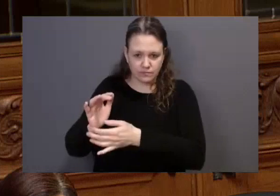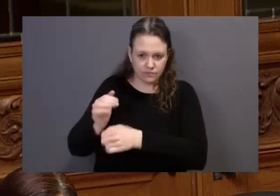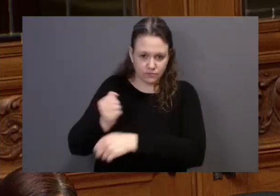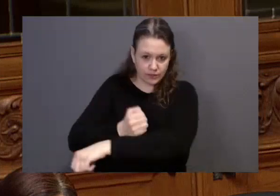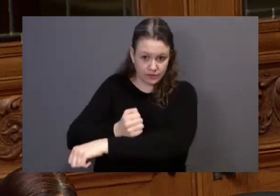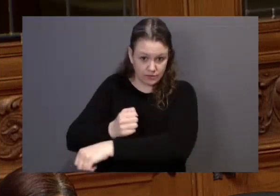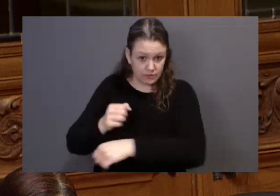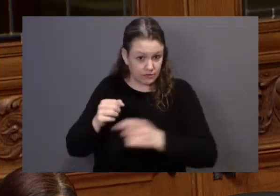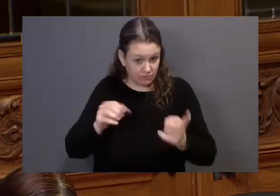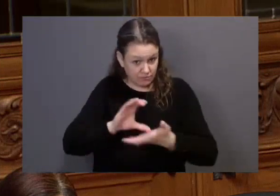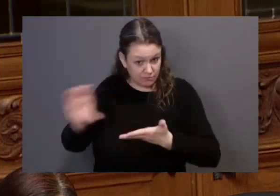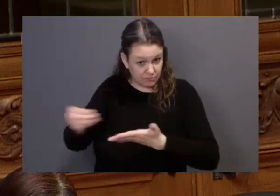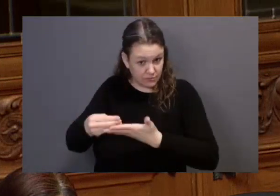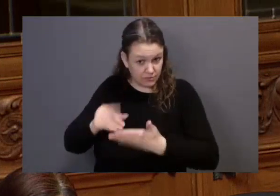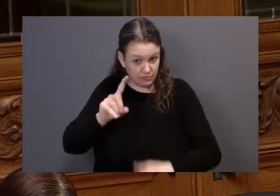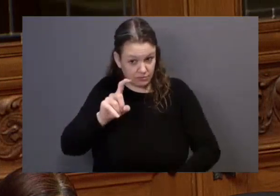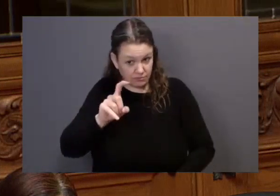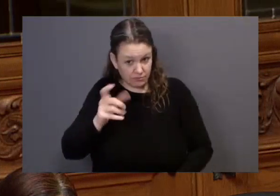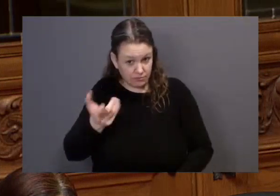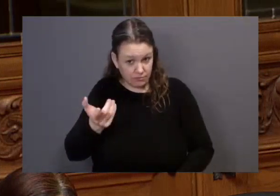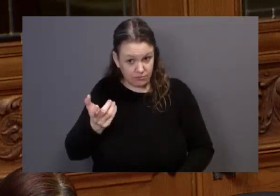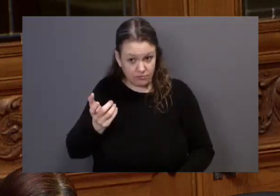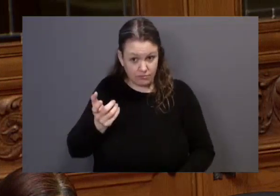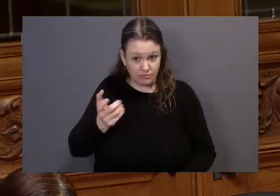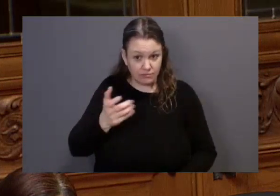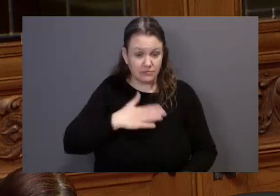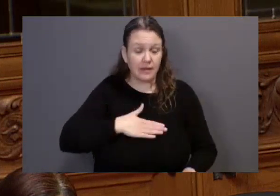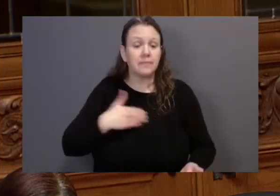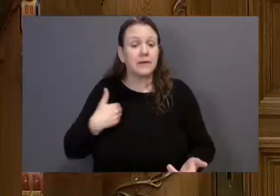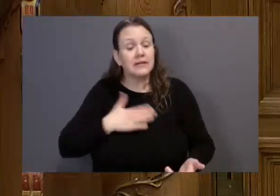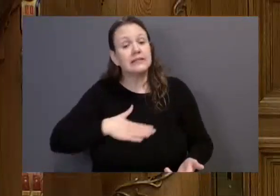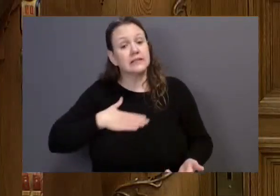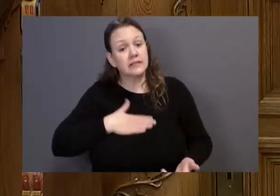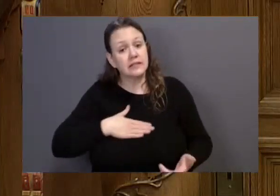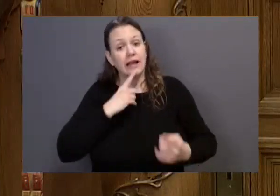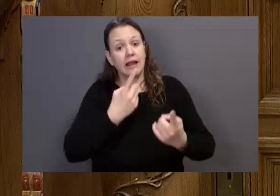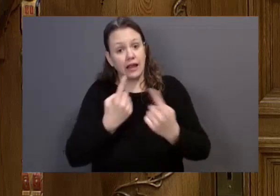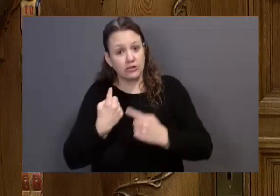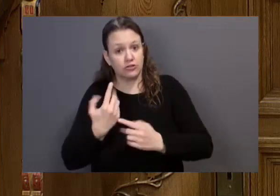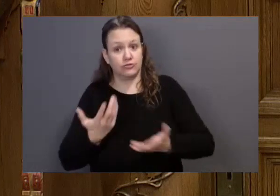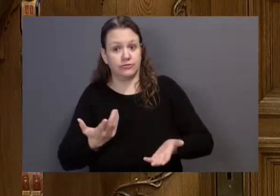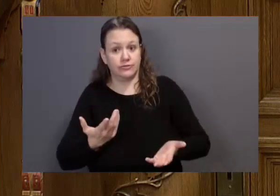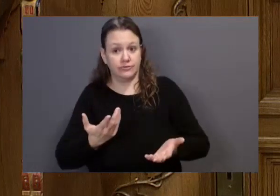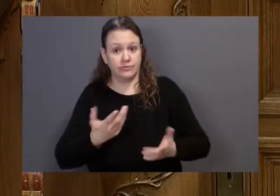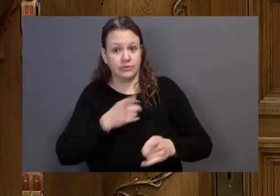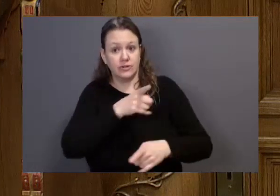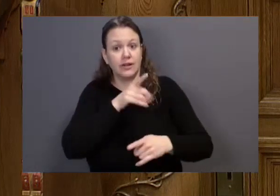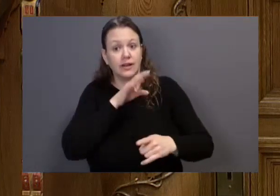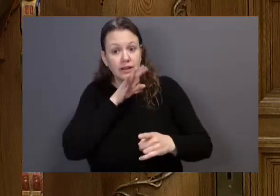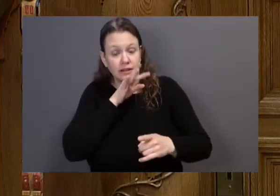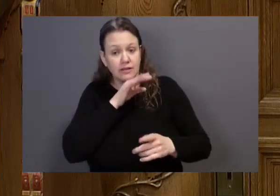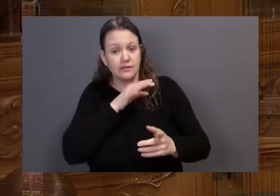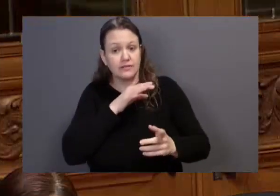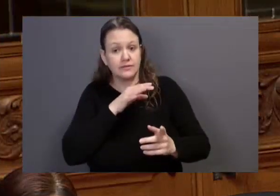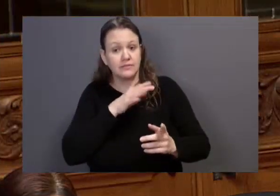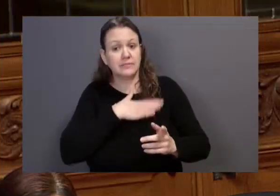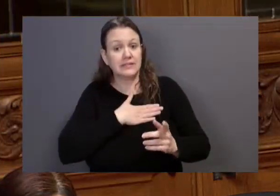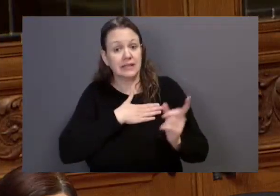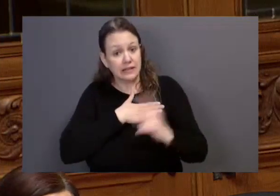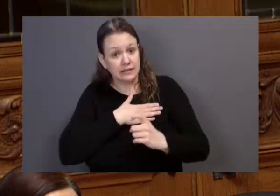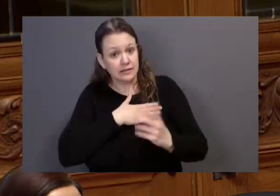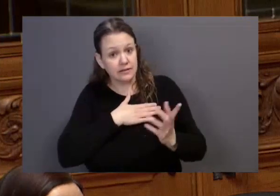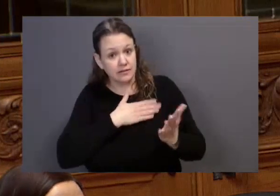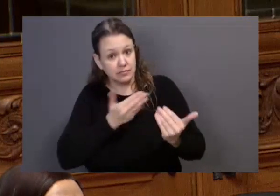please. direct transfer of wealth from taxpayers to drug Members, traffickers please ask. Member, please ask question. in the history of BC.